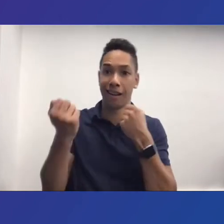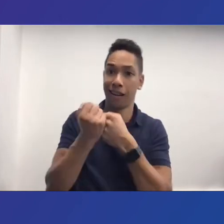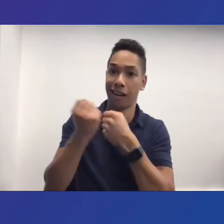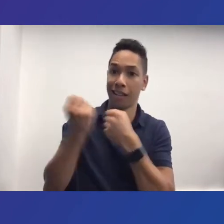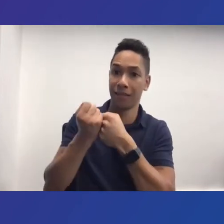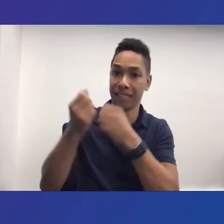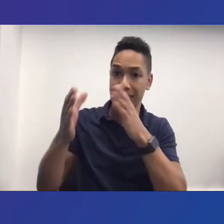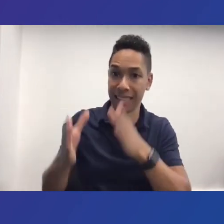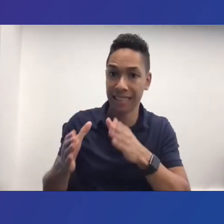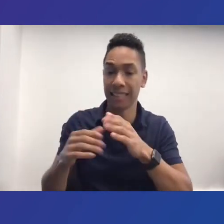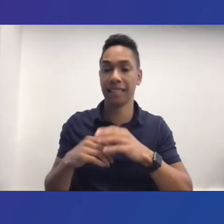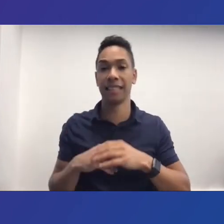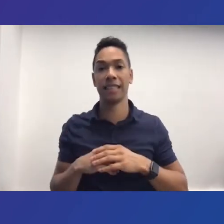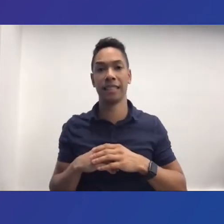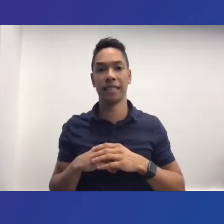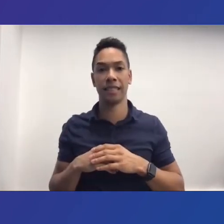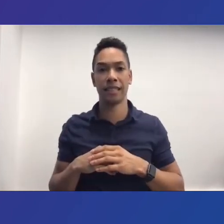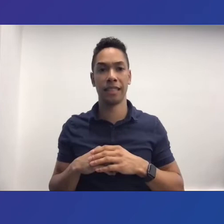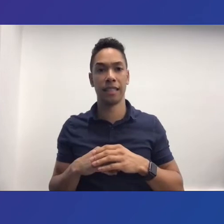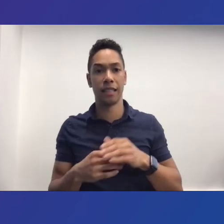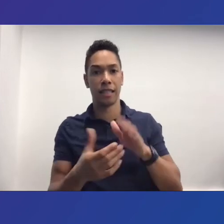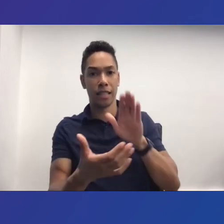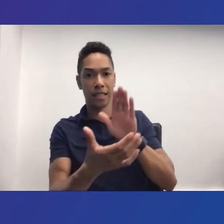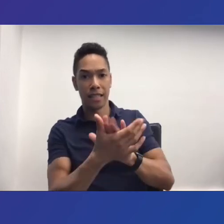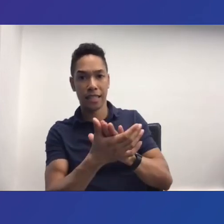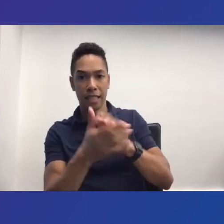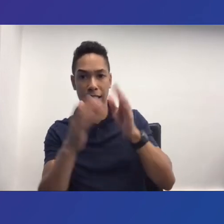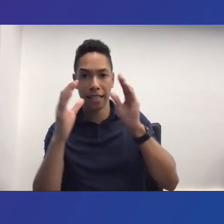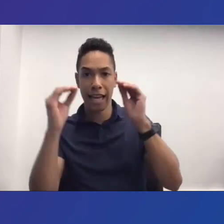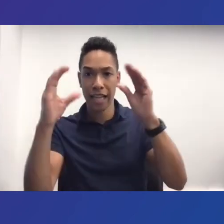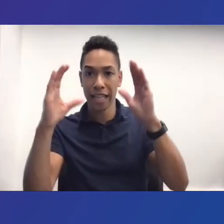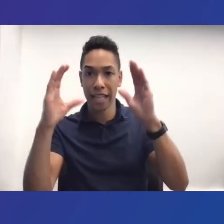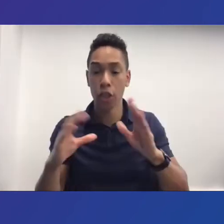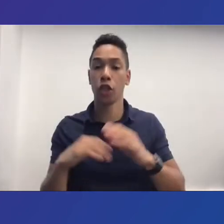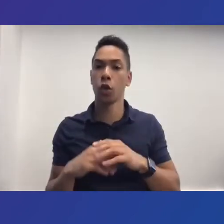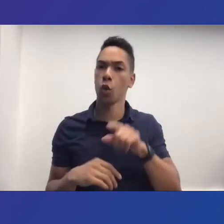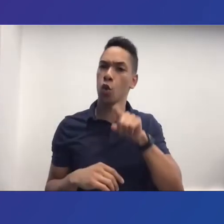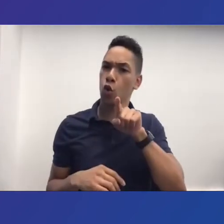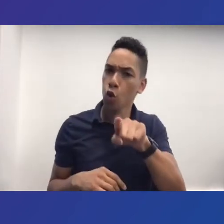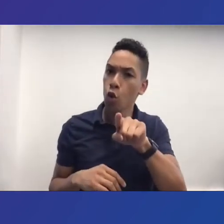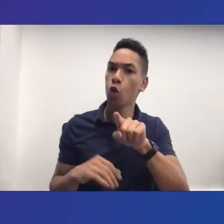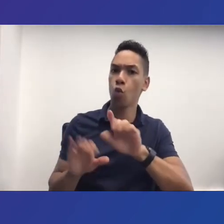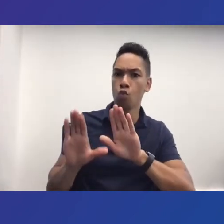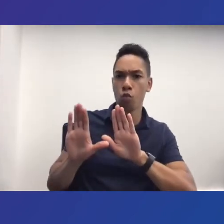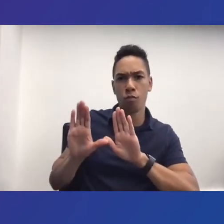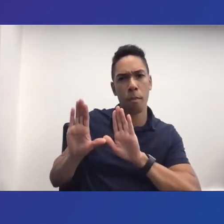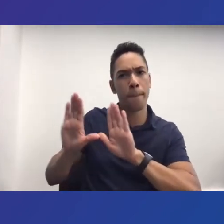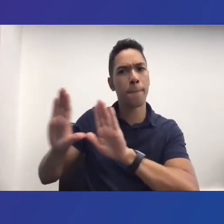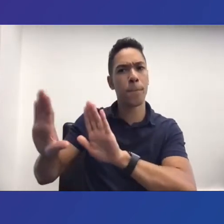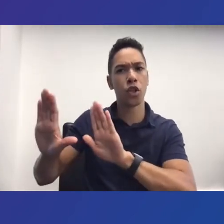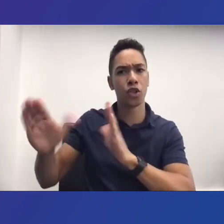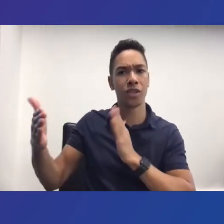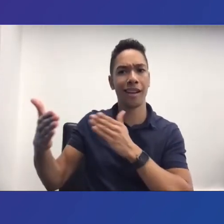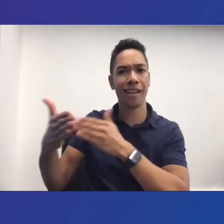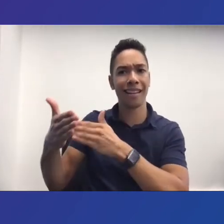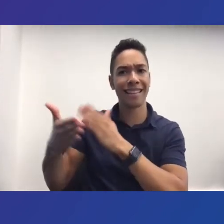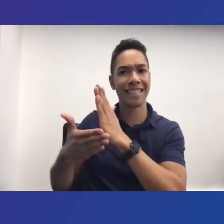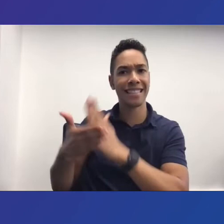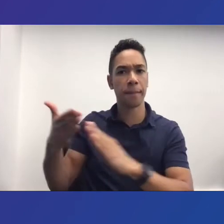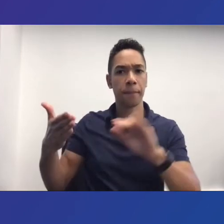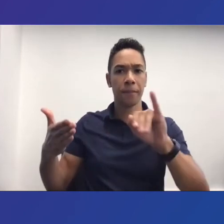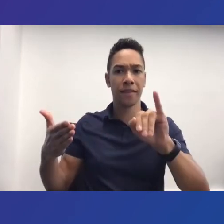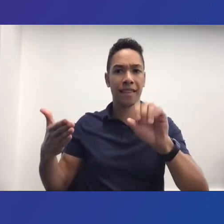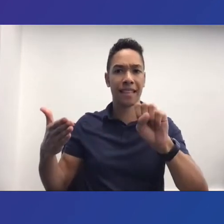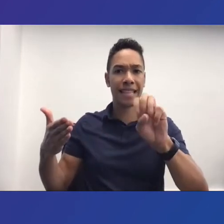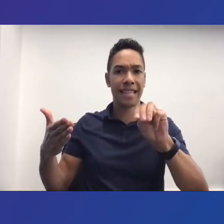activist, scholar, have you pushed back against some of the isms in your art? So,